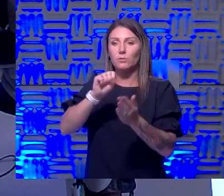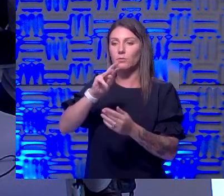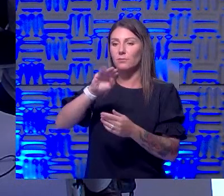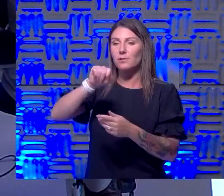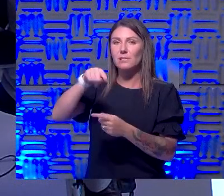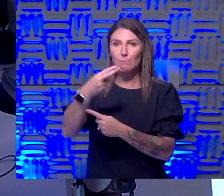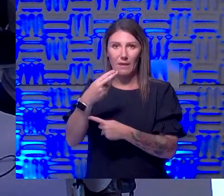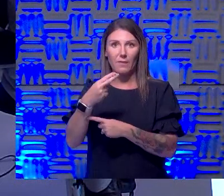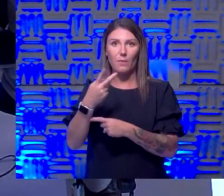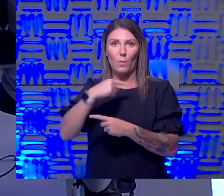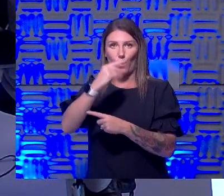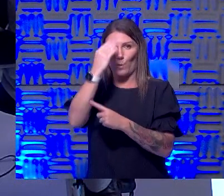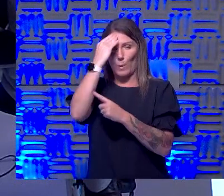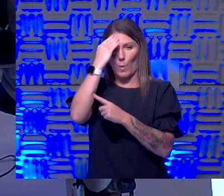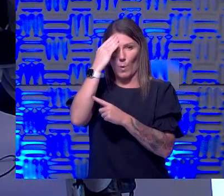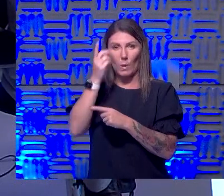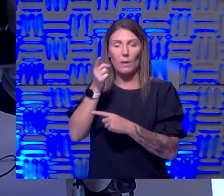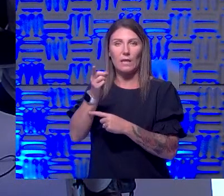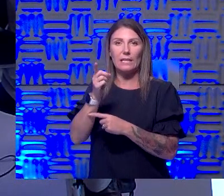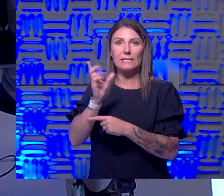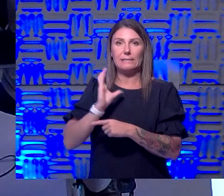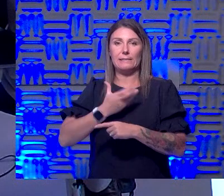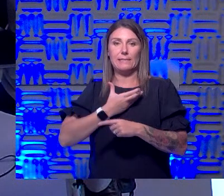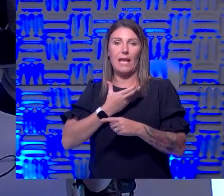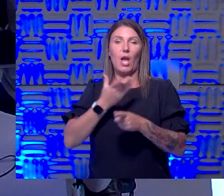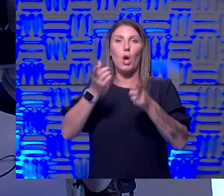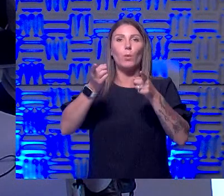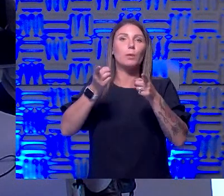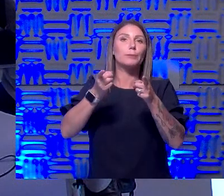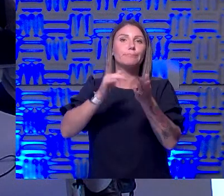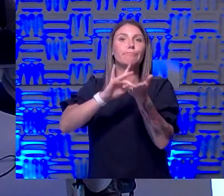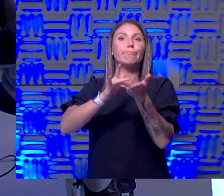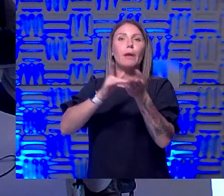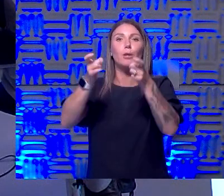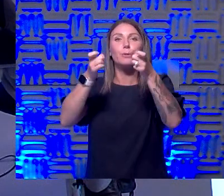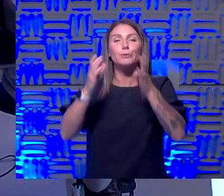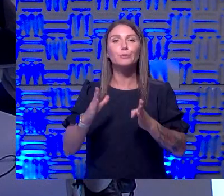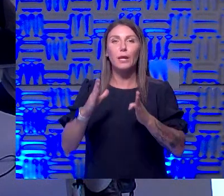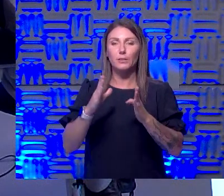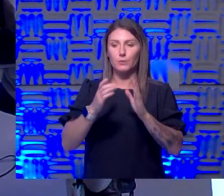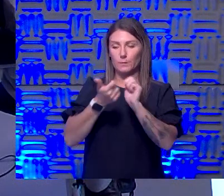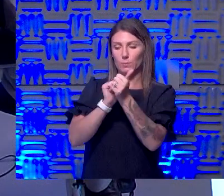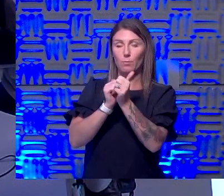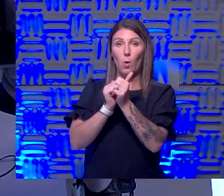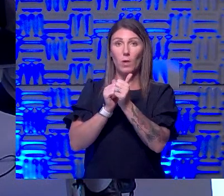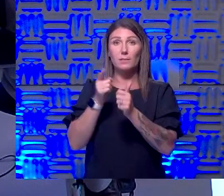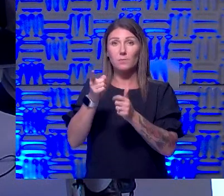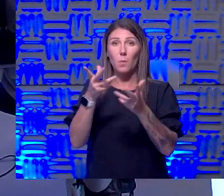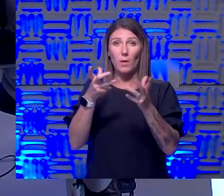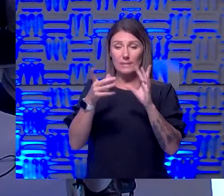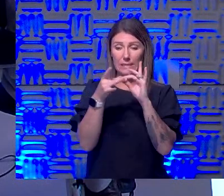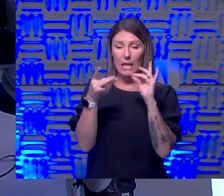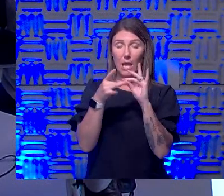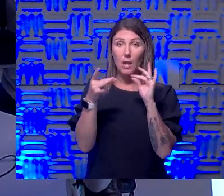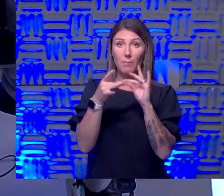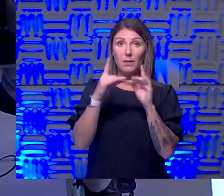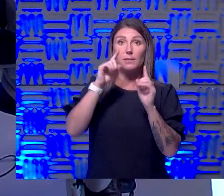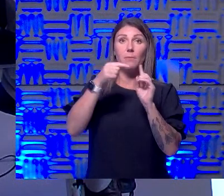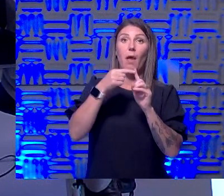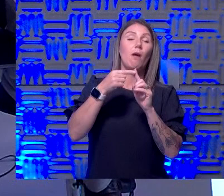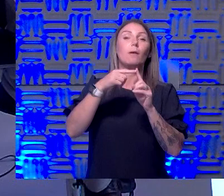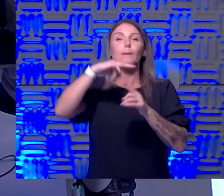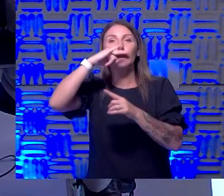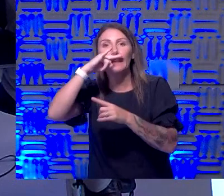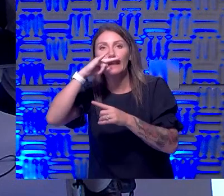we know that he is our medical director of youth sports, and he wants you both to comment about kids wearing masks playing